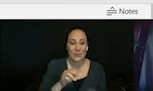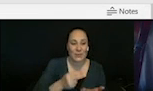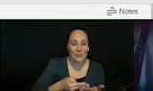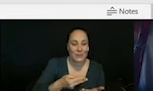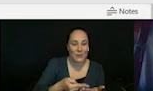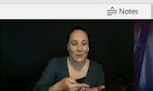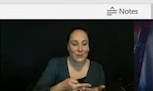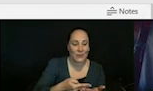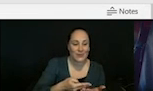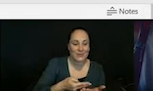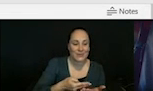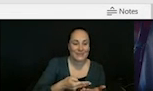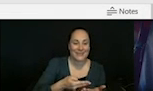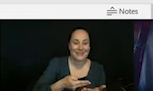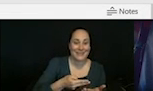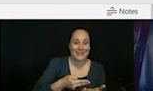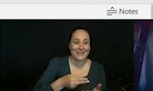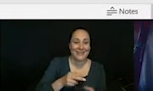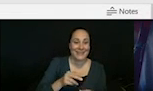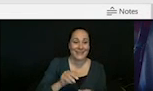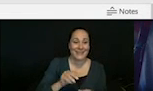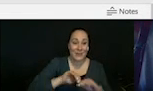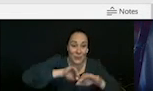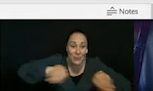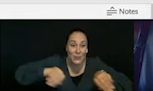right?